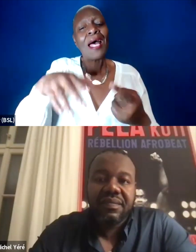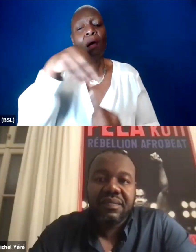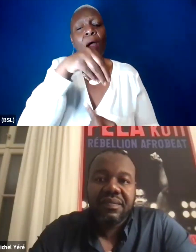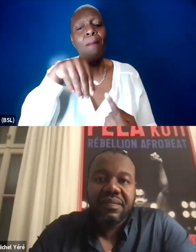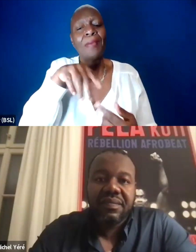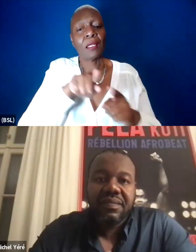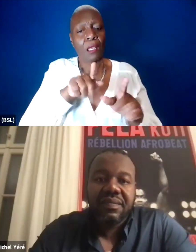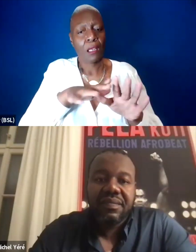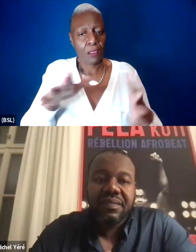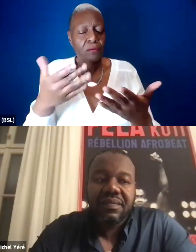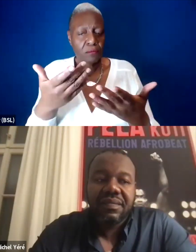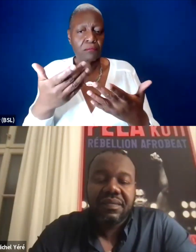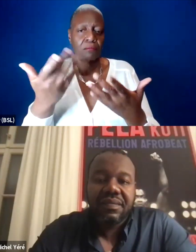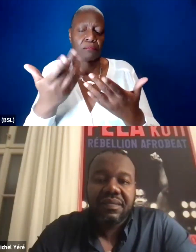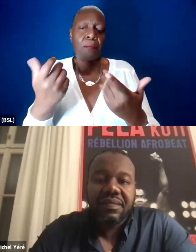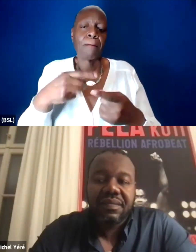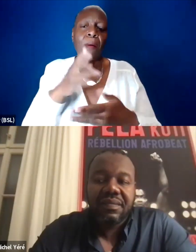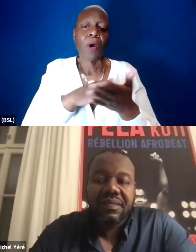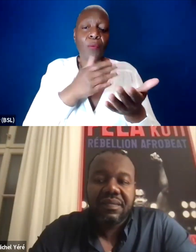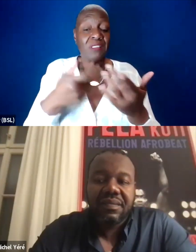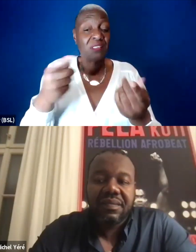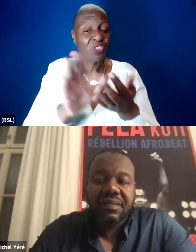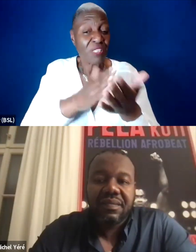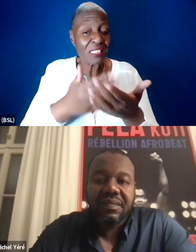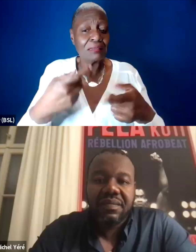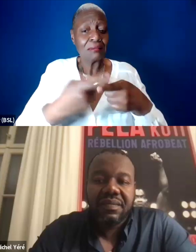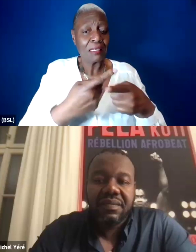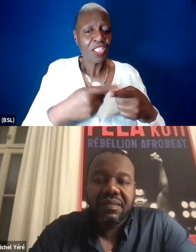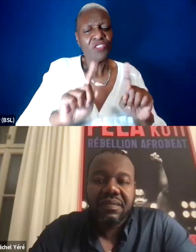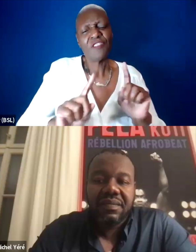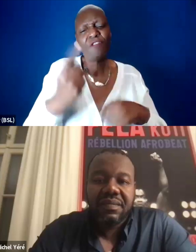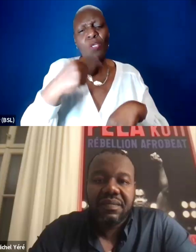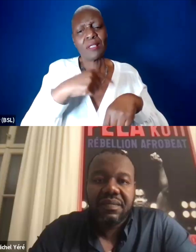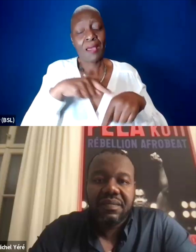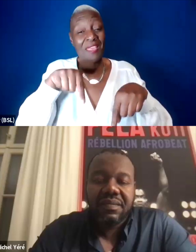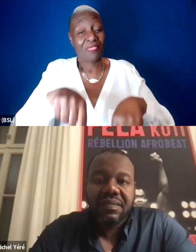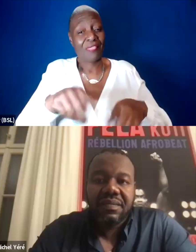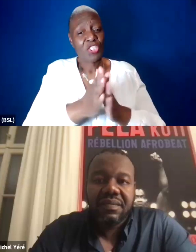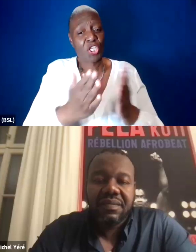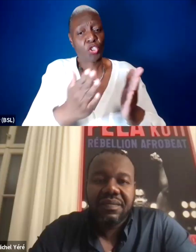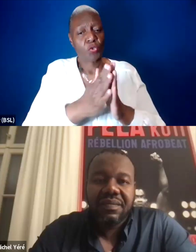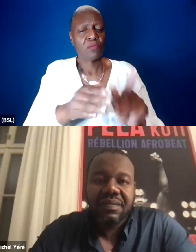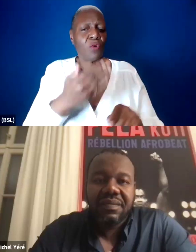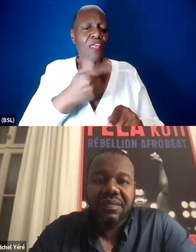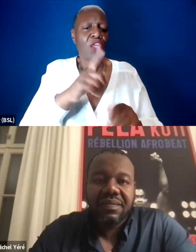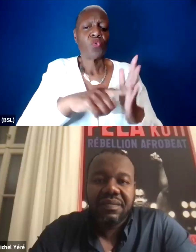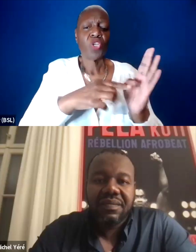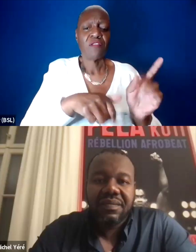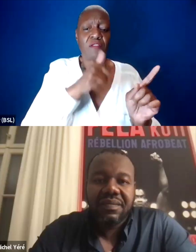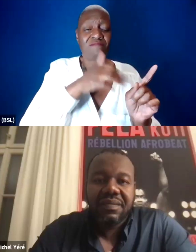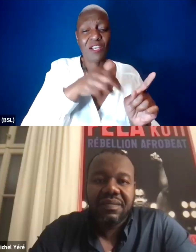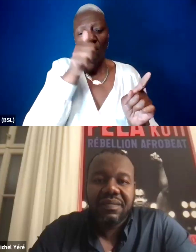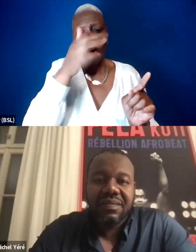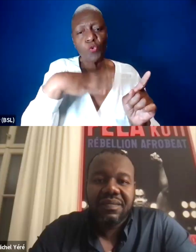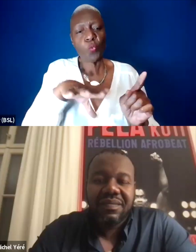and poet. He's been translated and published in English for the very first time in this issue. So thank you, Jennifer. And I know that you